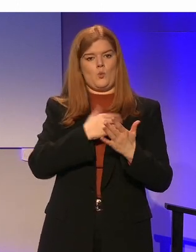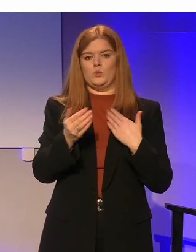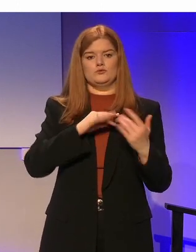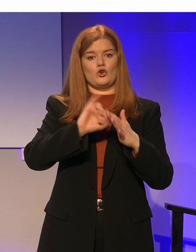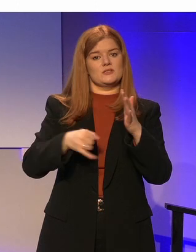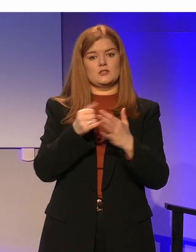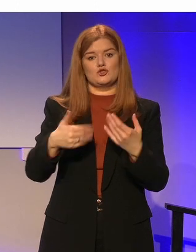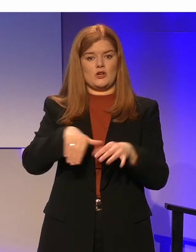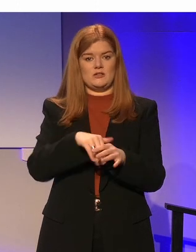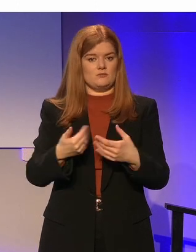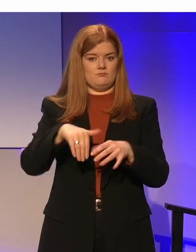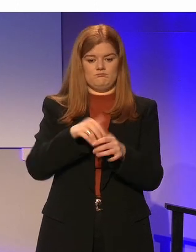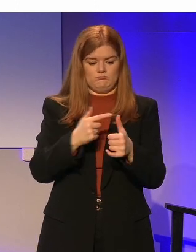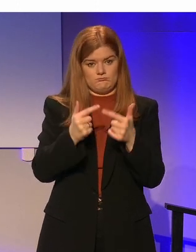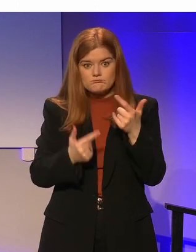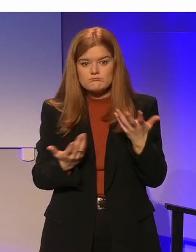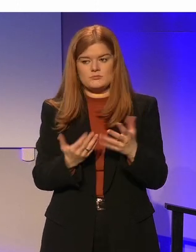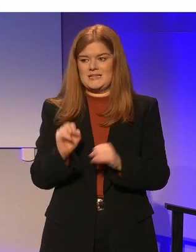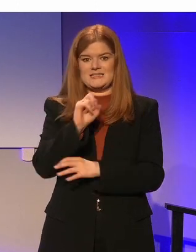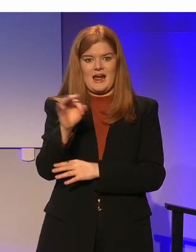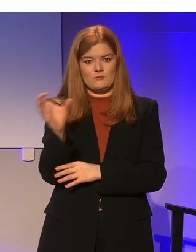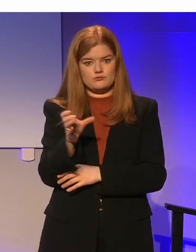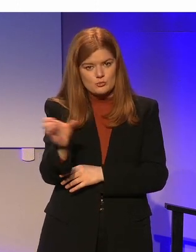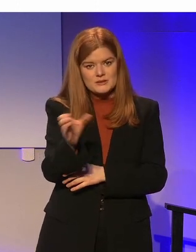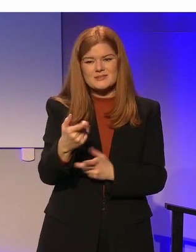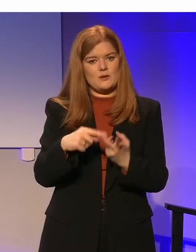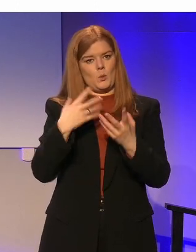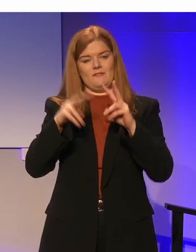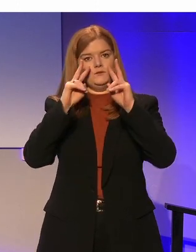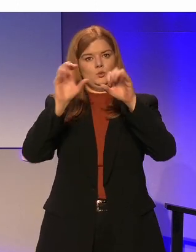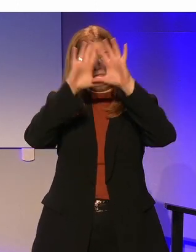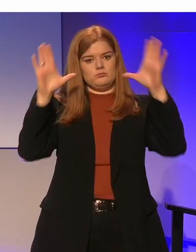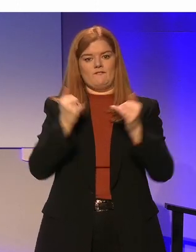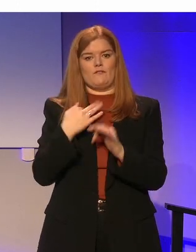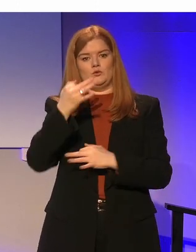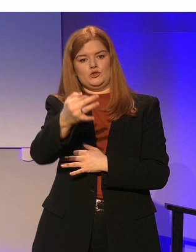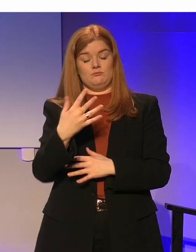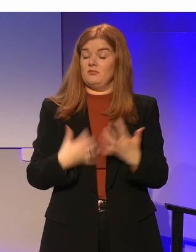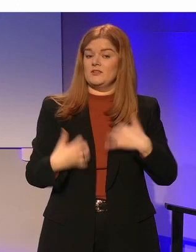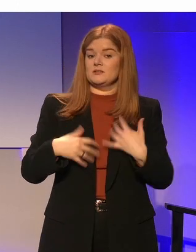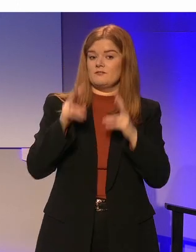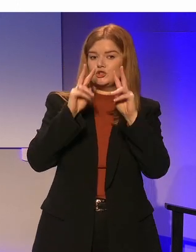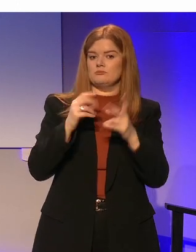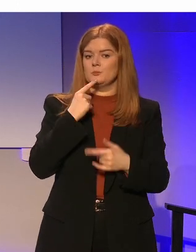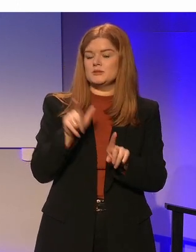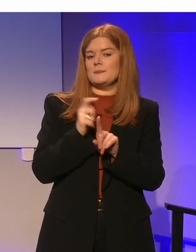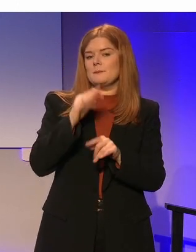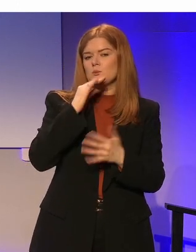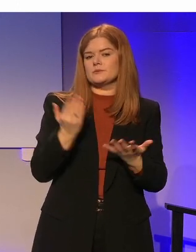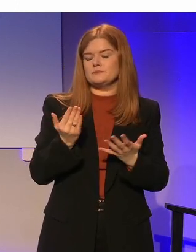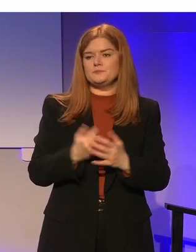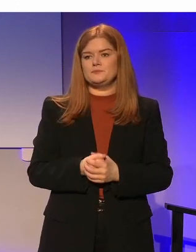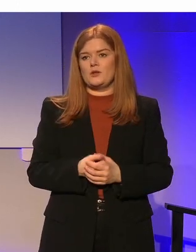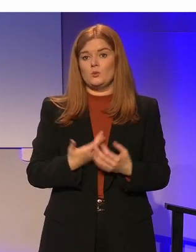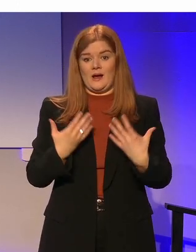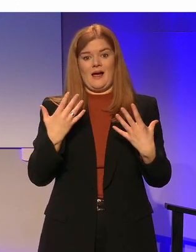changes that involves, about the staff recruitment, and really about the vision for the future. And it's a very exciting vision. But it also means, given